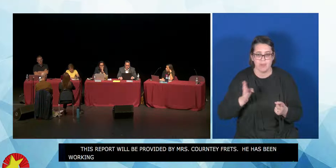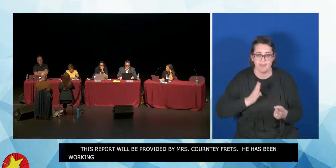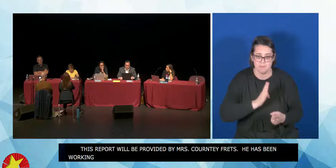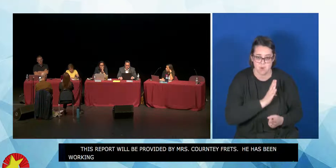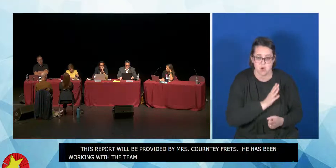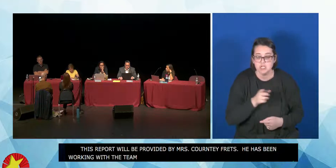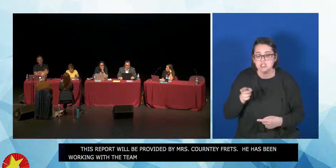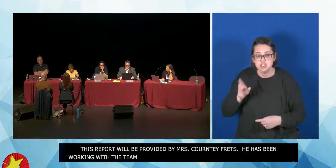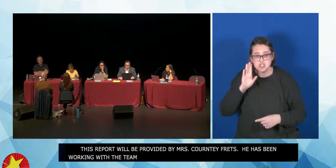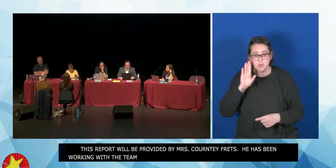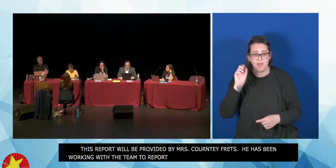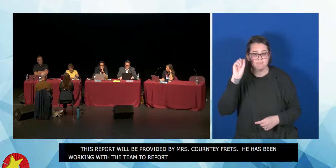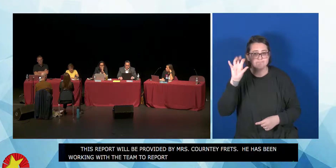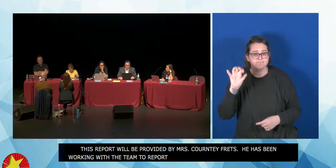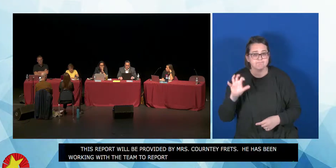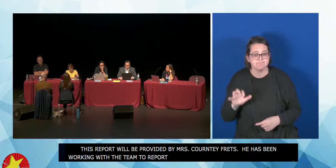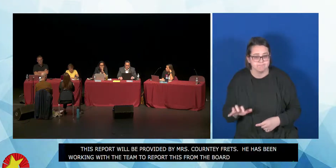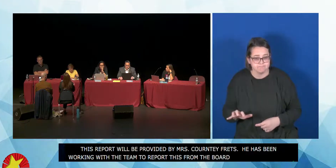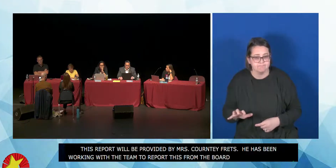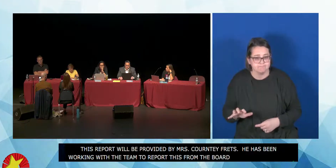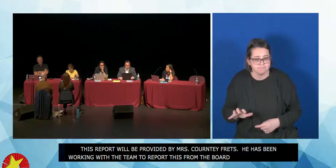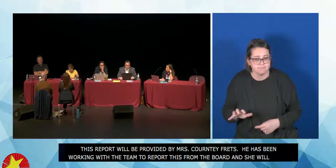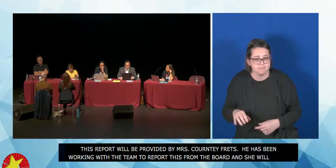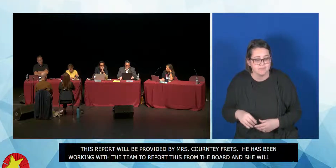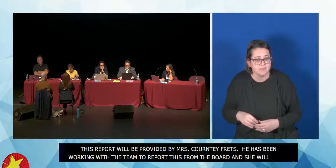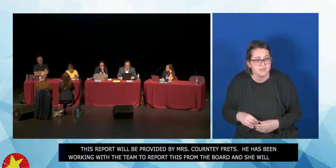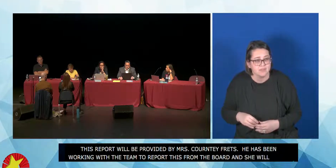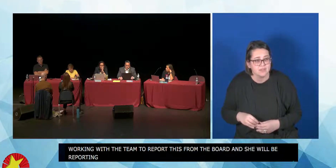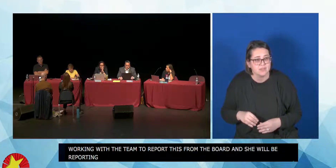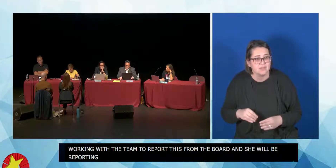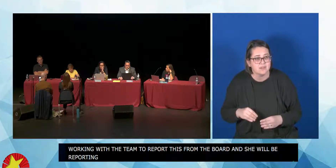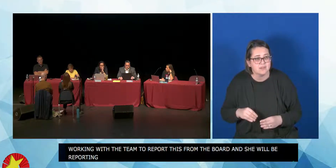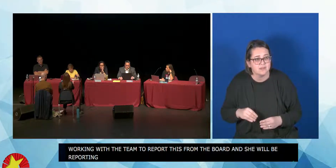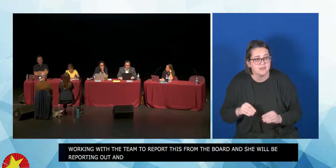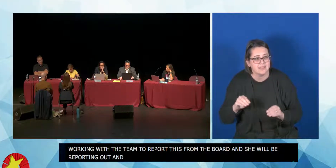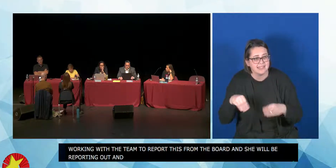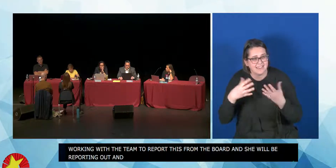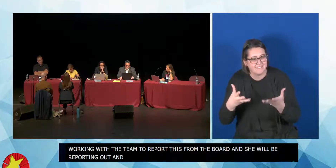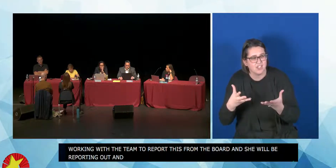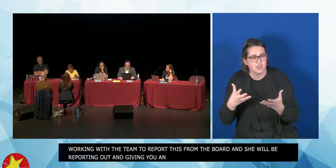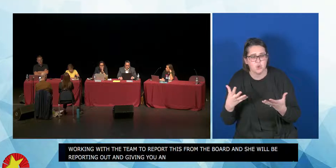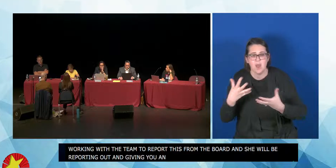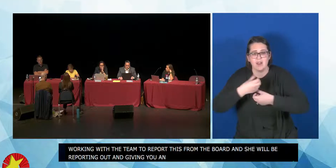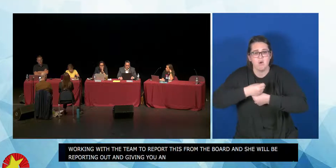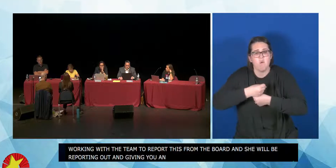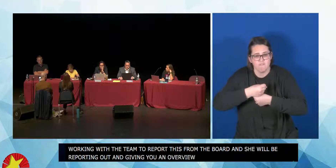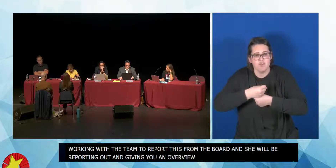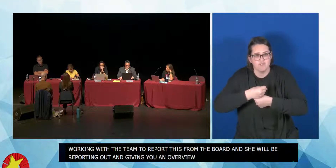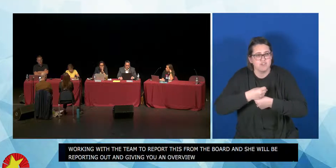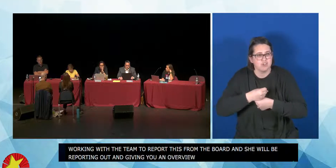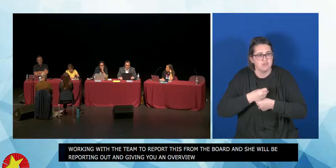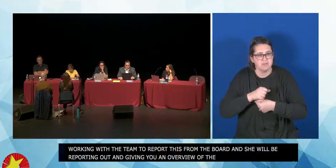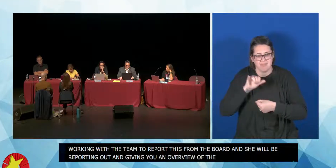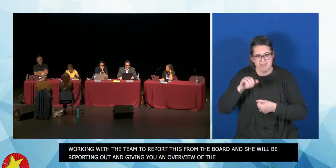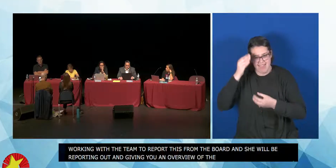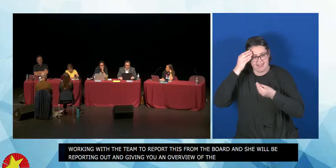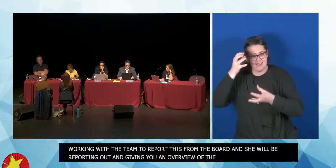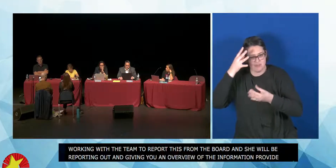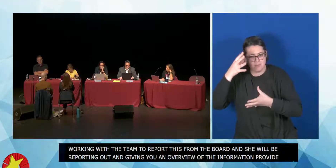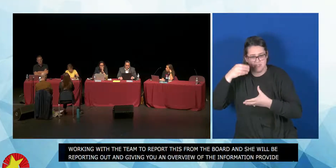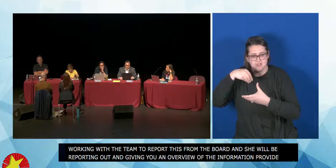out, giving you an overview of the information provided in the first